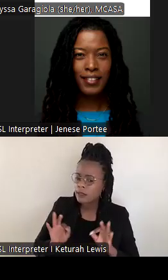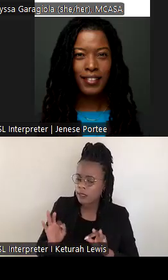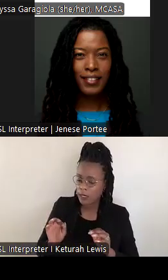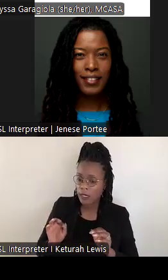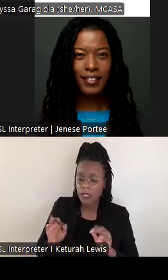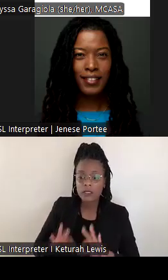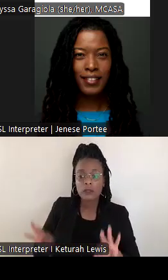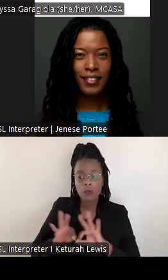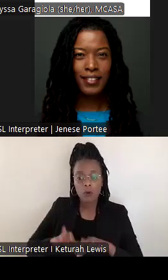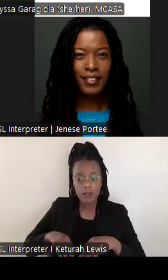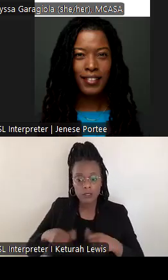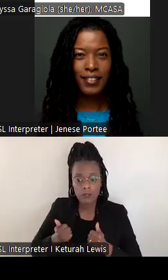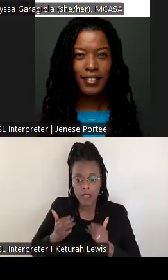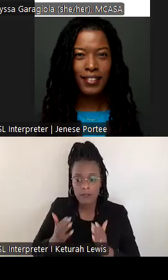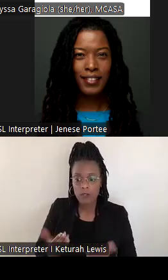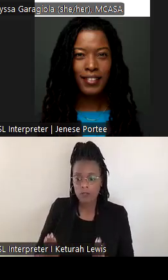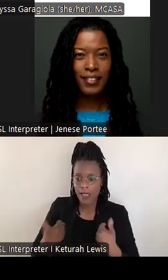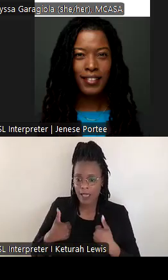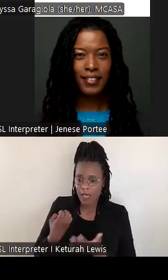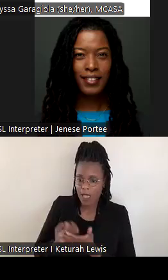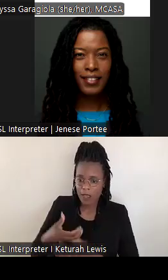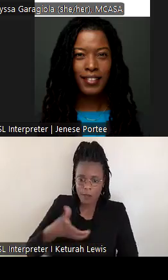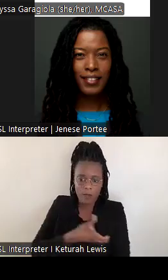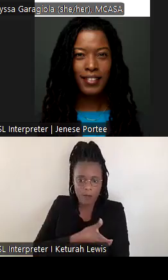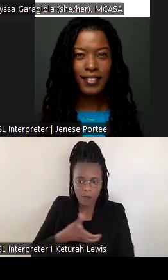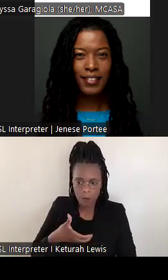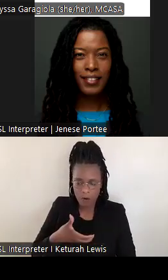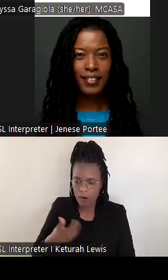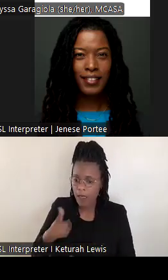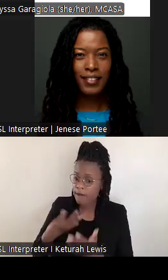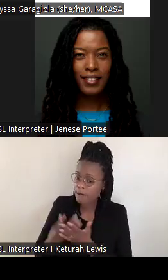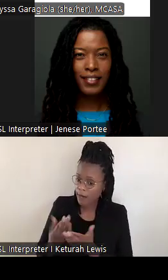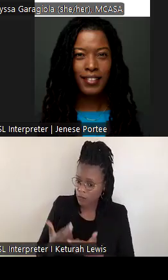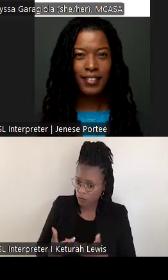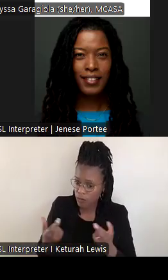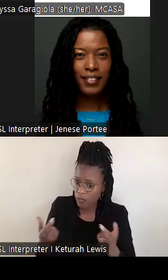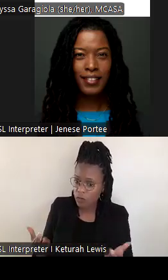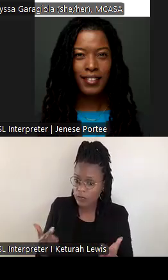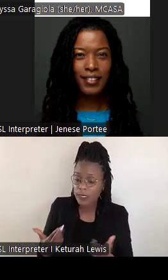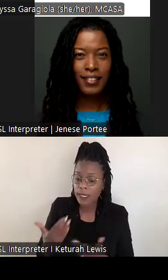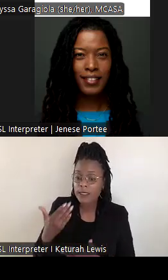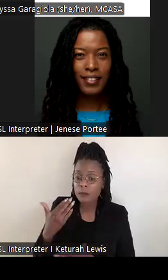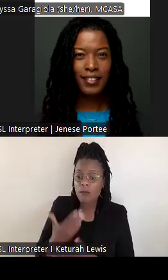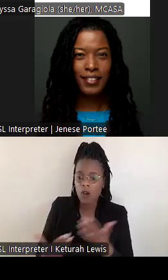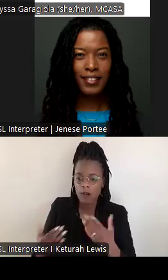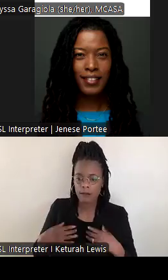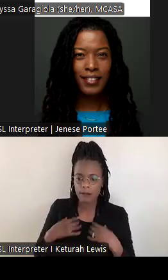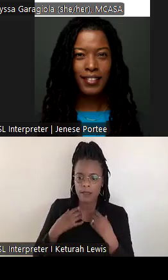to have economic power and to have financial resources as part of their